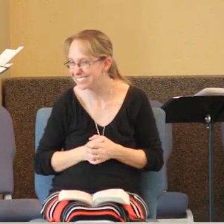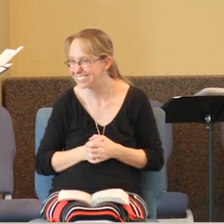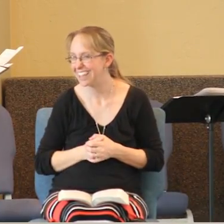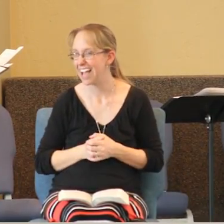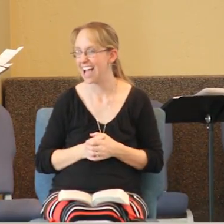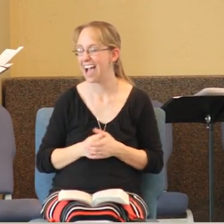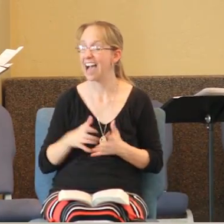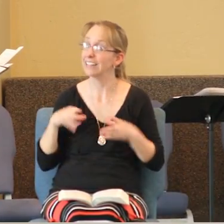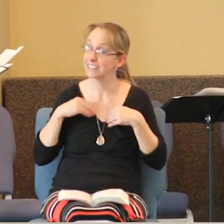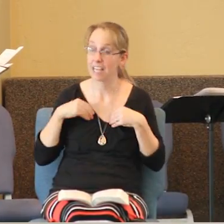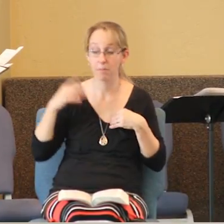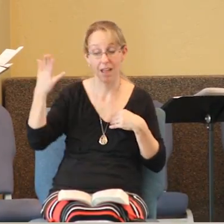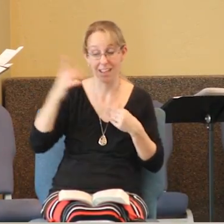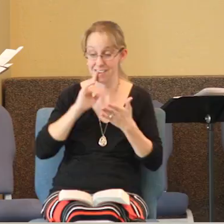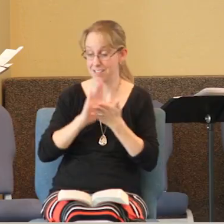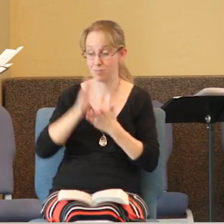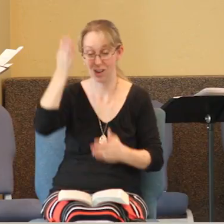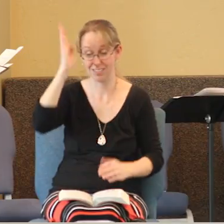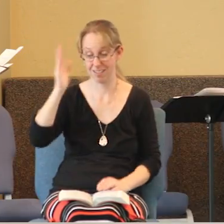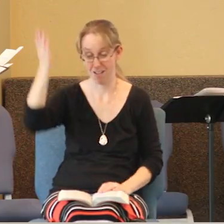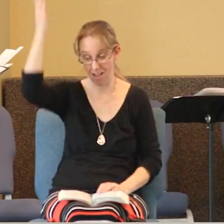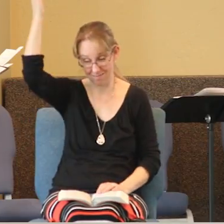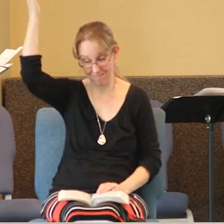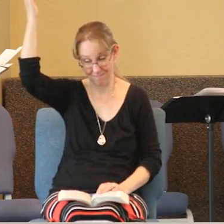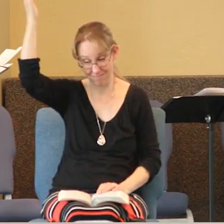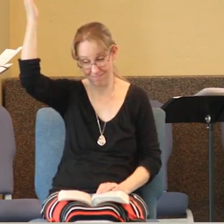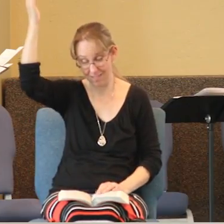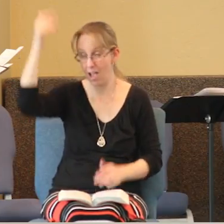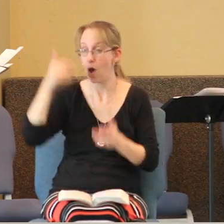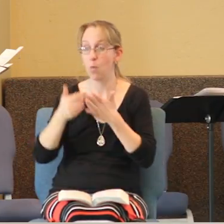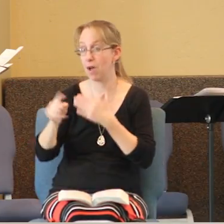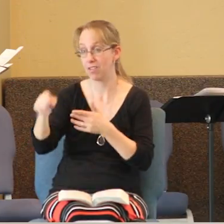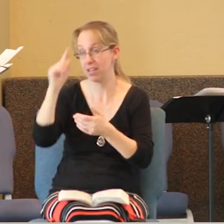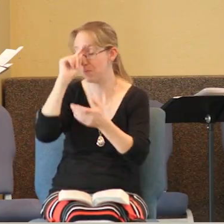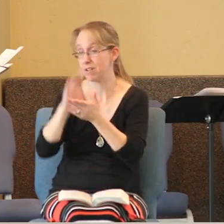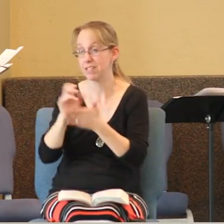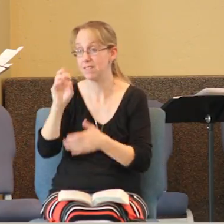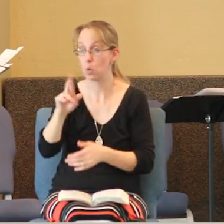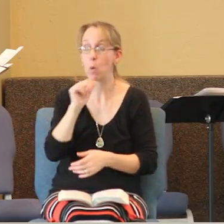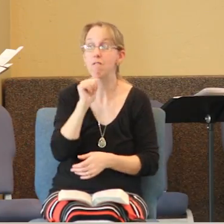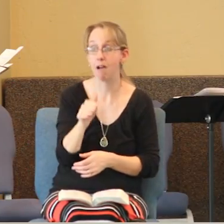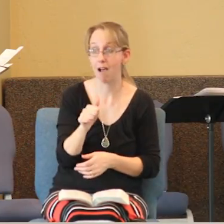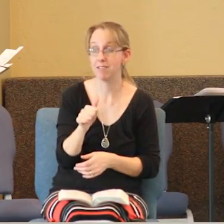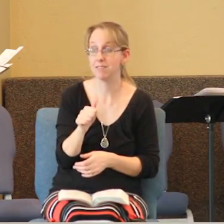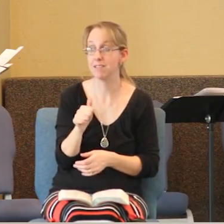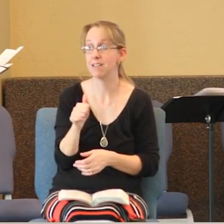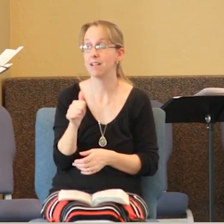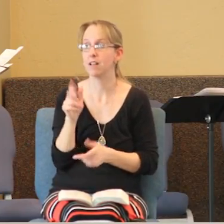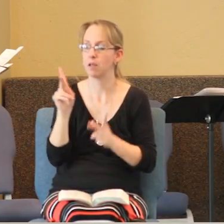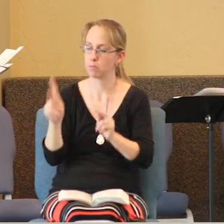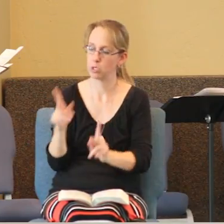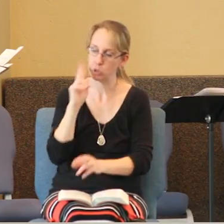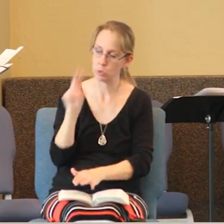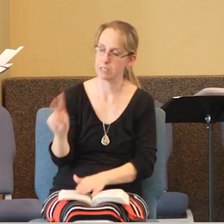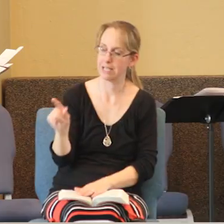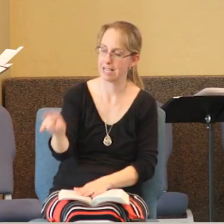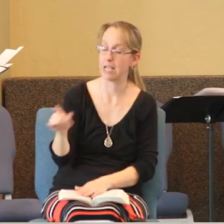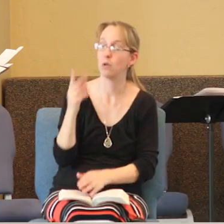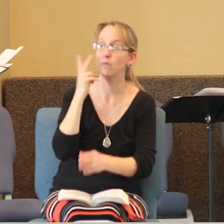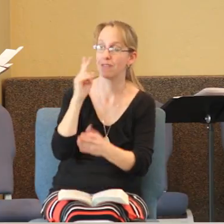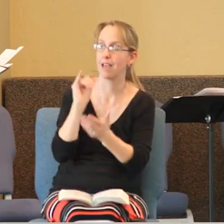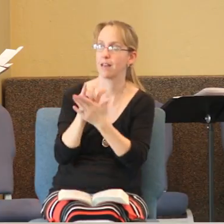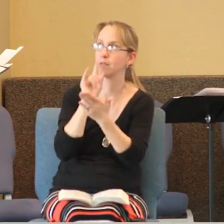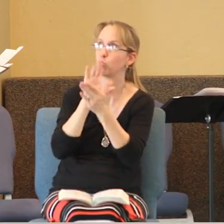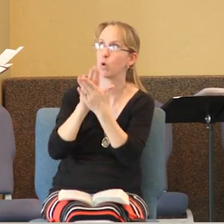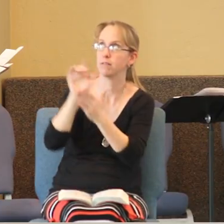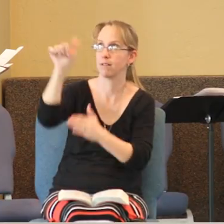value and say he's praising God. Whether he believes or not, everyone that's seeing him believes that he's praising someone